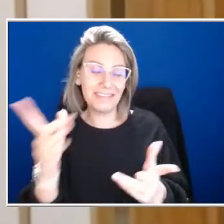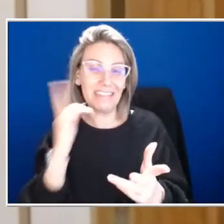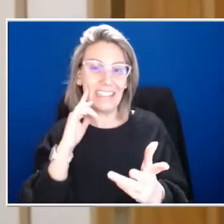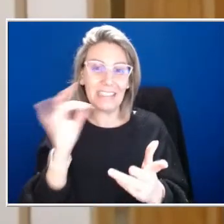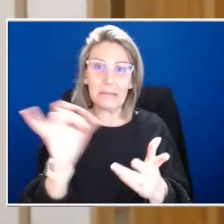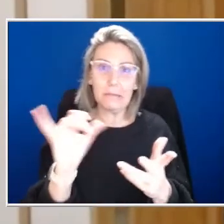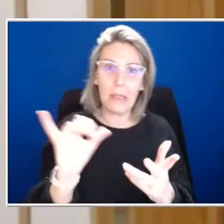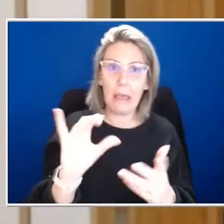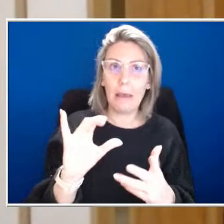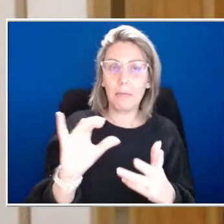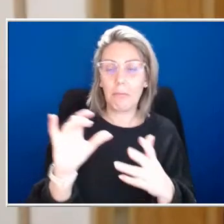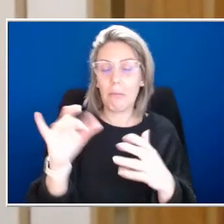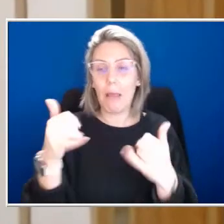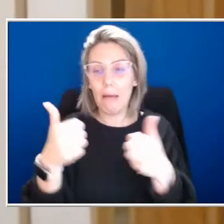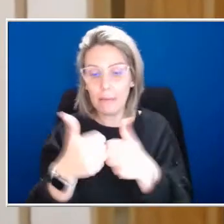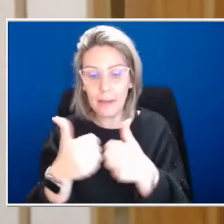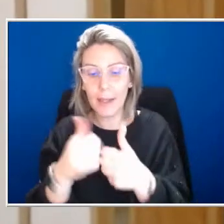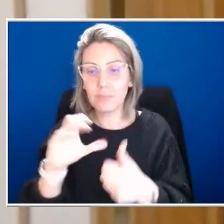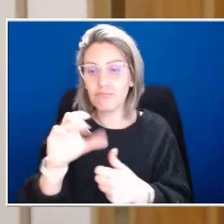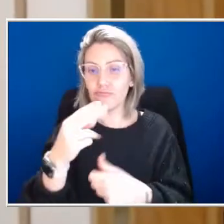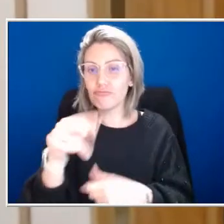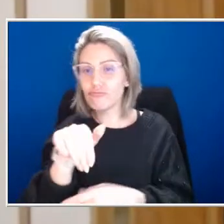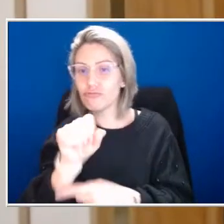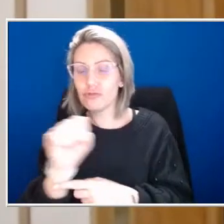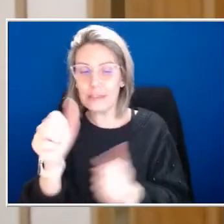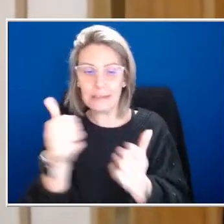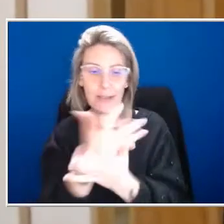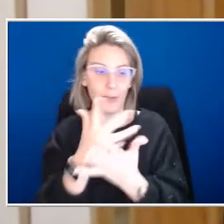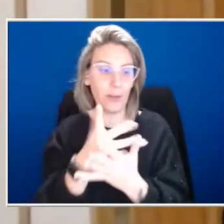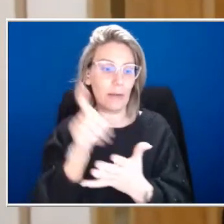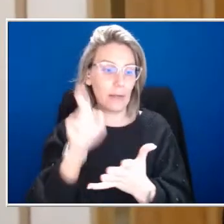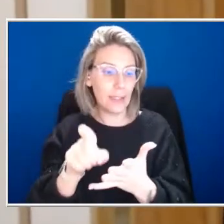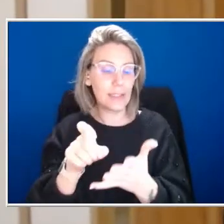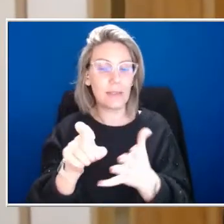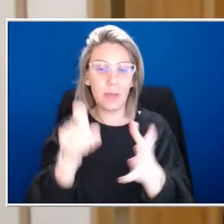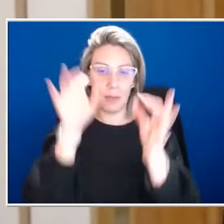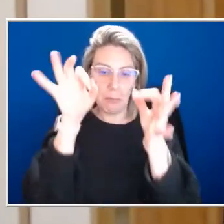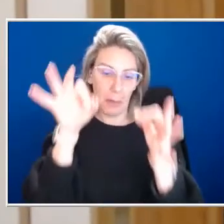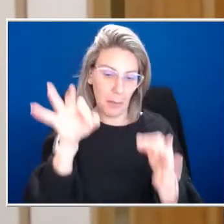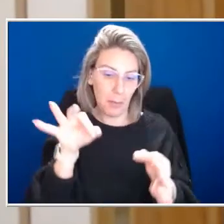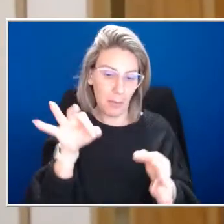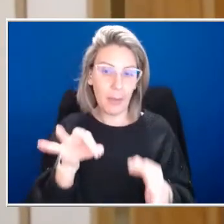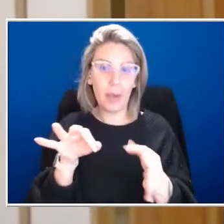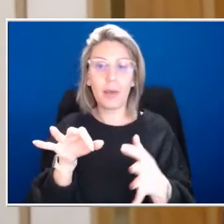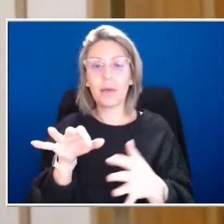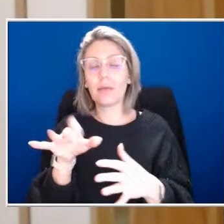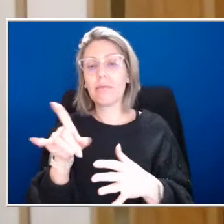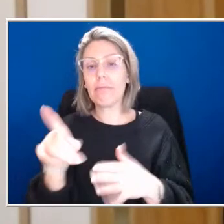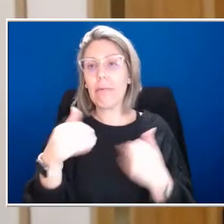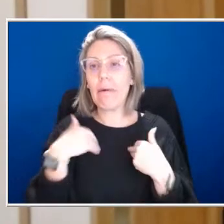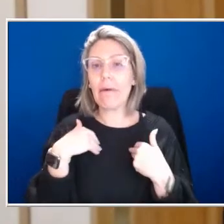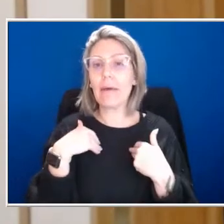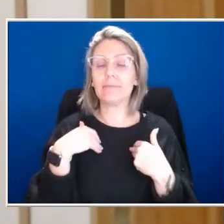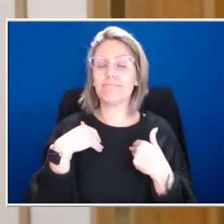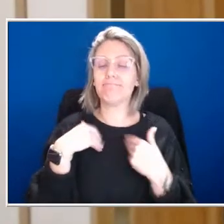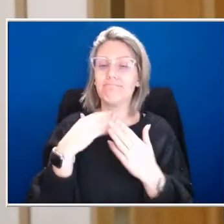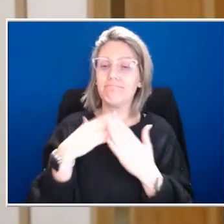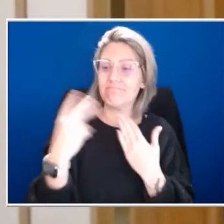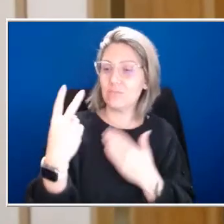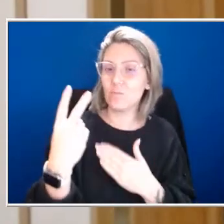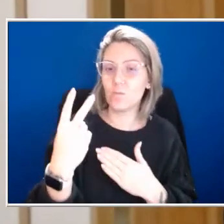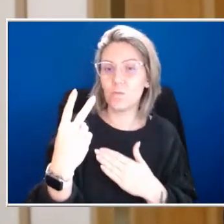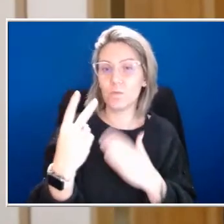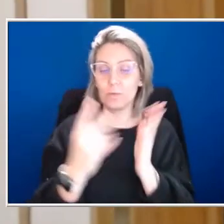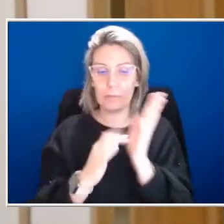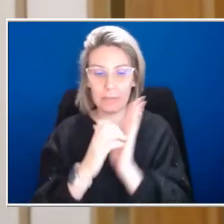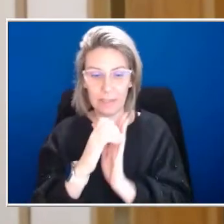to align. So when Gene came initially to us, he had active cancer in the bone marrow. So first step